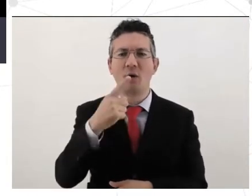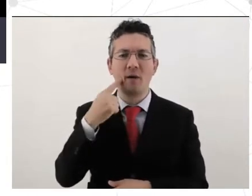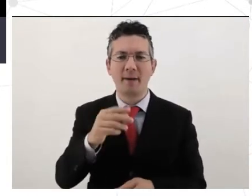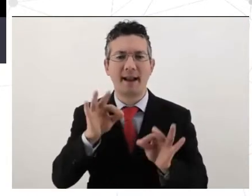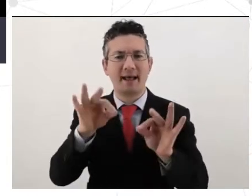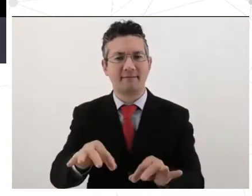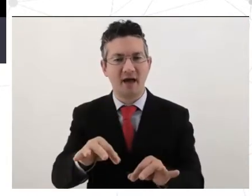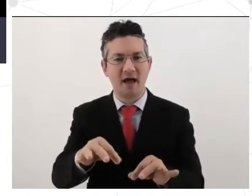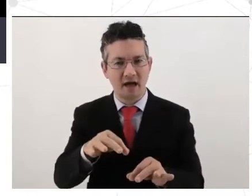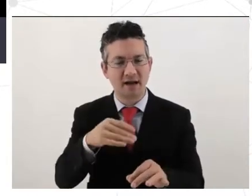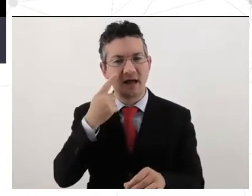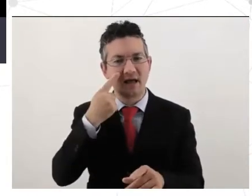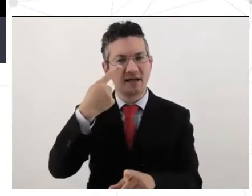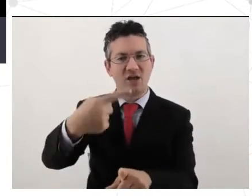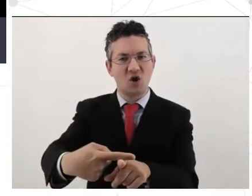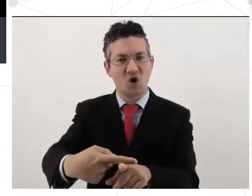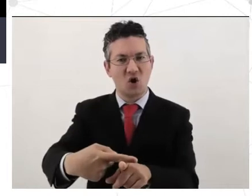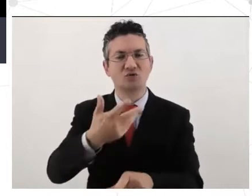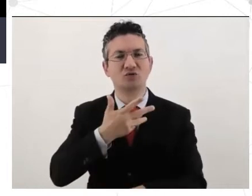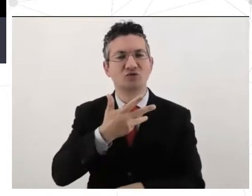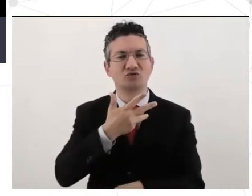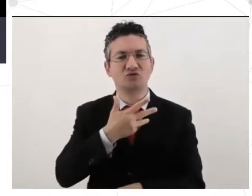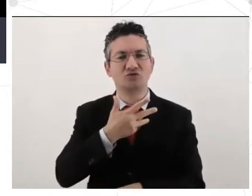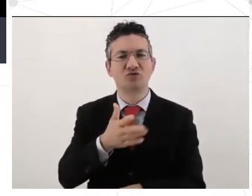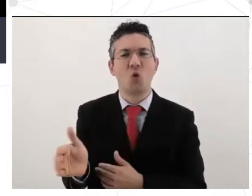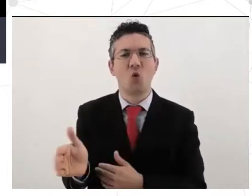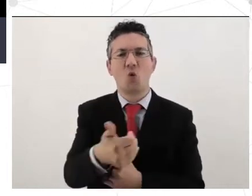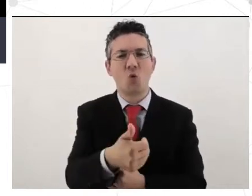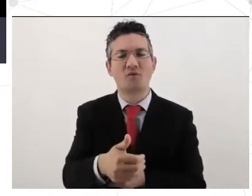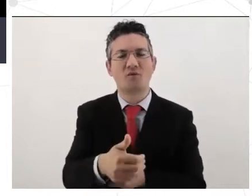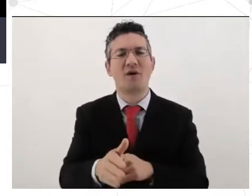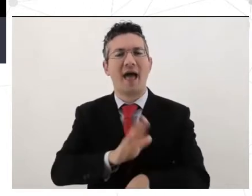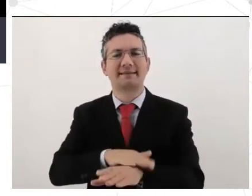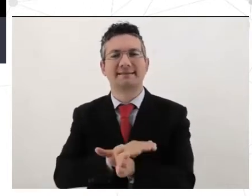Thank you. And thank you for listening.